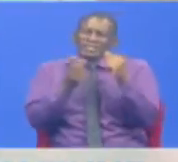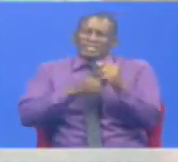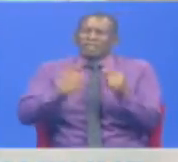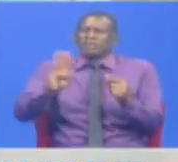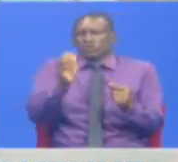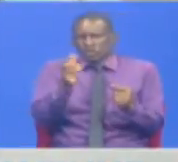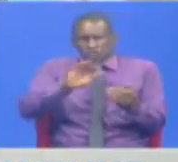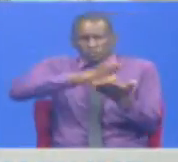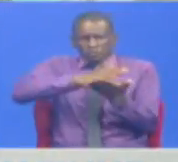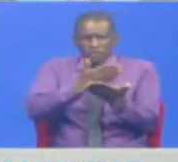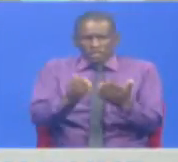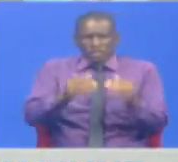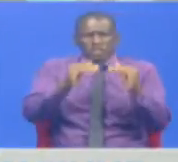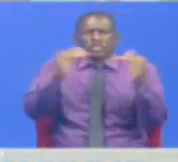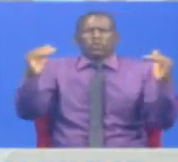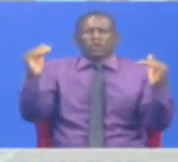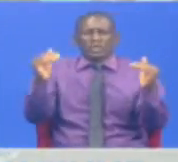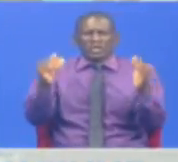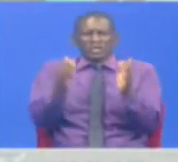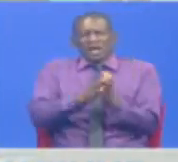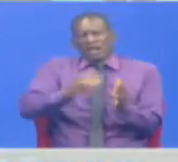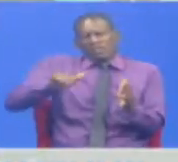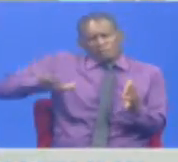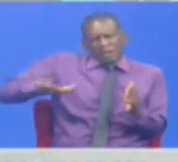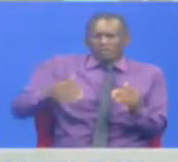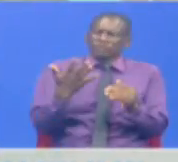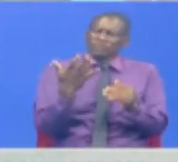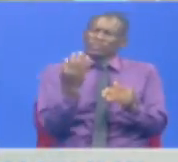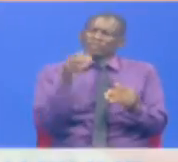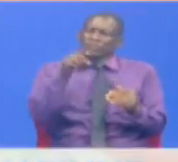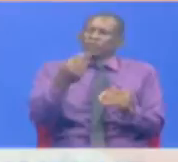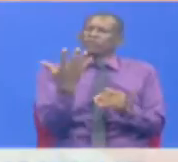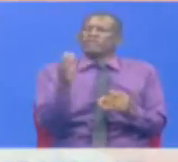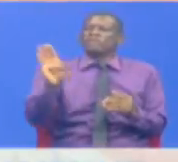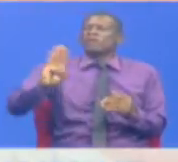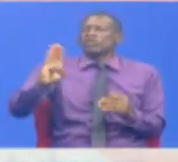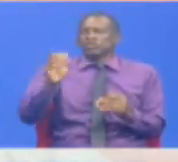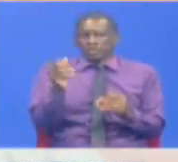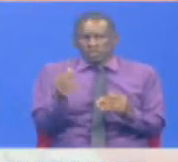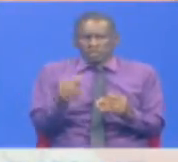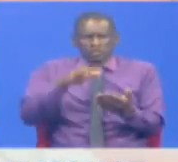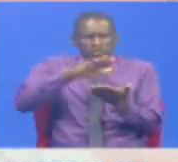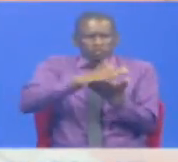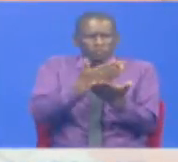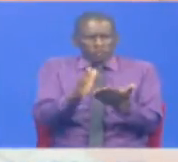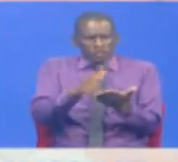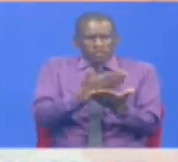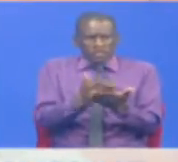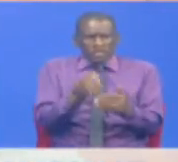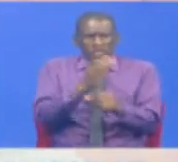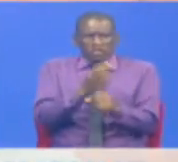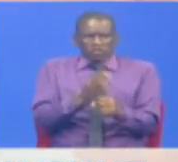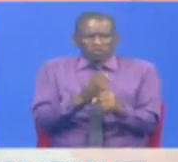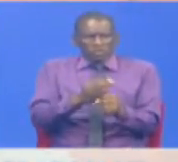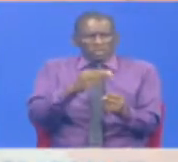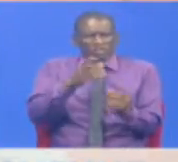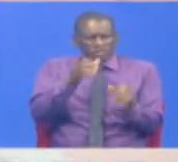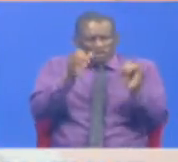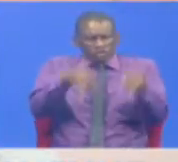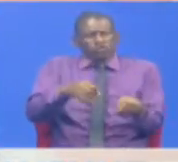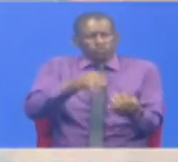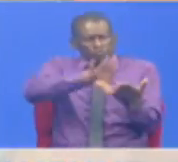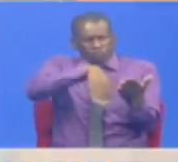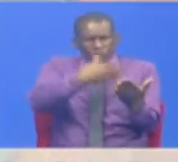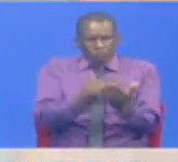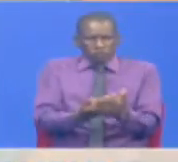be shared out equally and the remaining 53.5 billion be shared out using this formula.